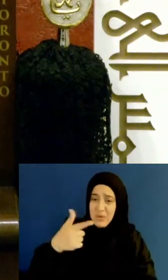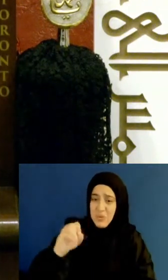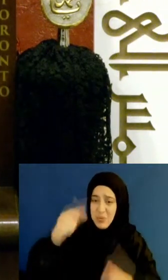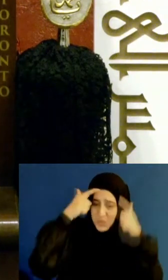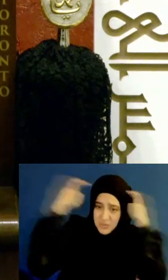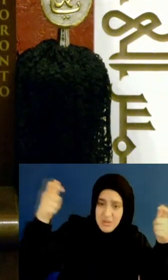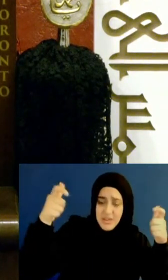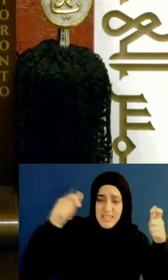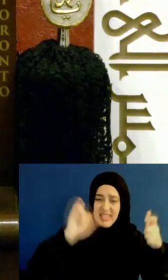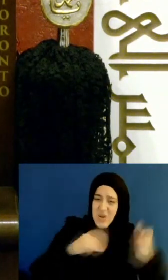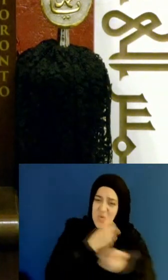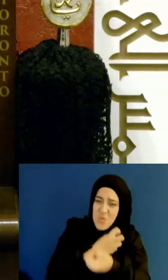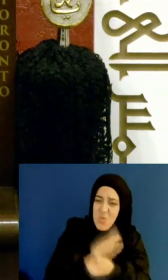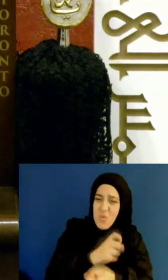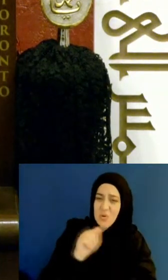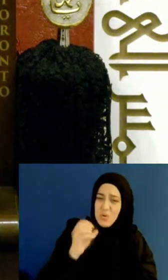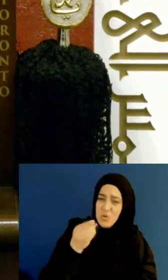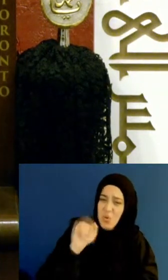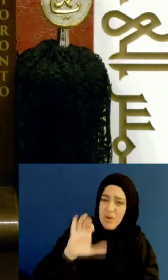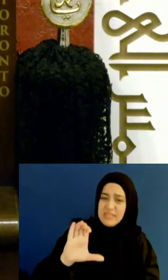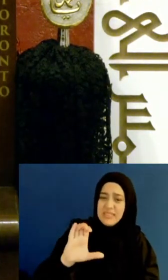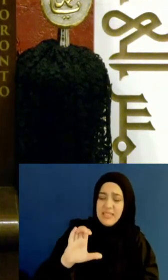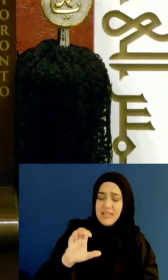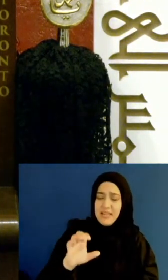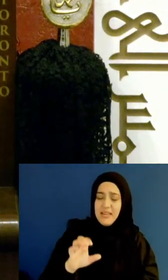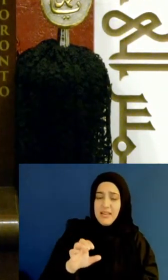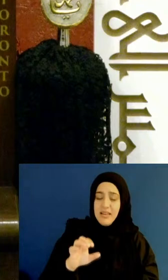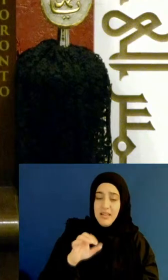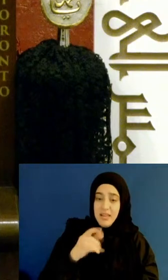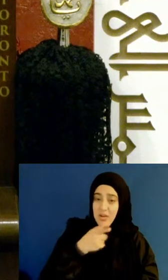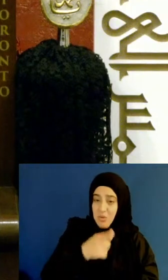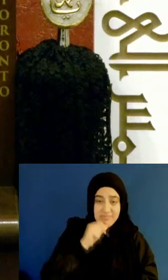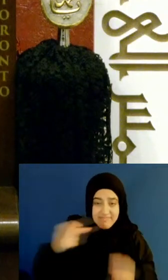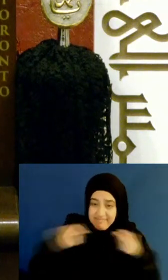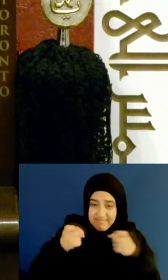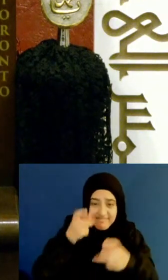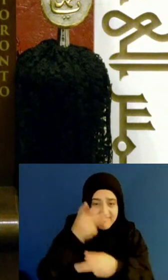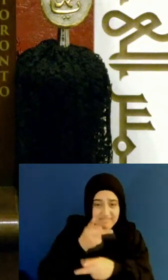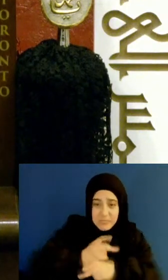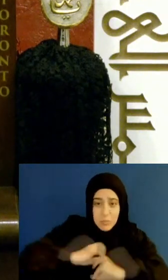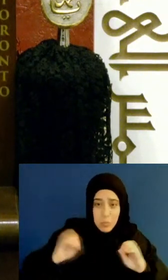this toxicity, whatever that word term is, rises to a higher level.